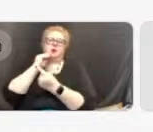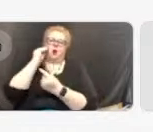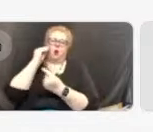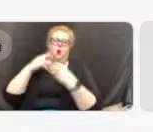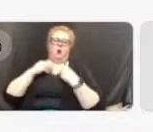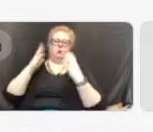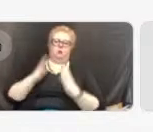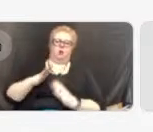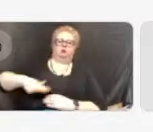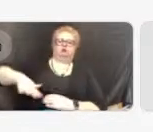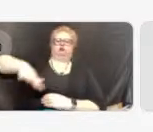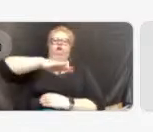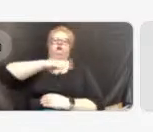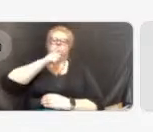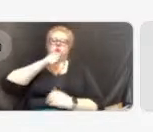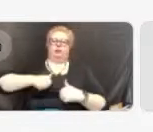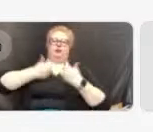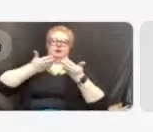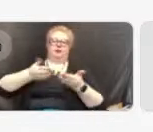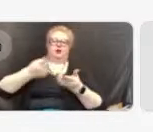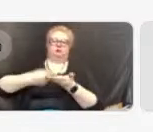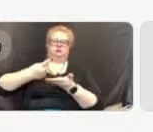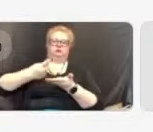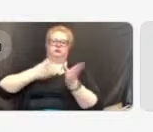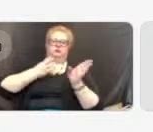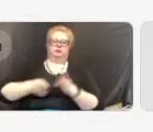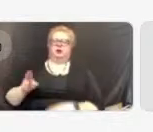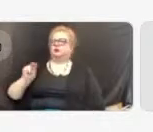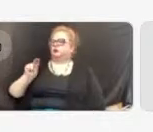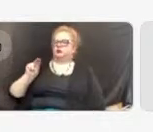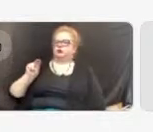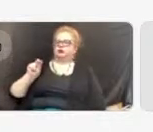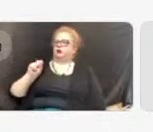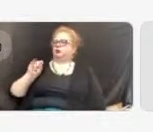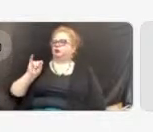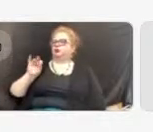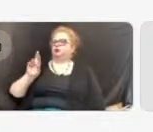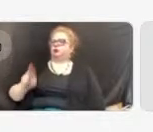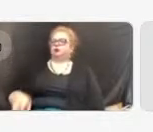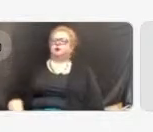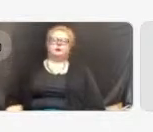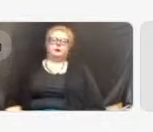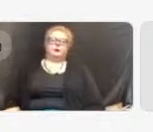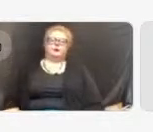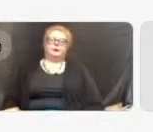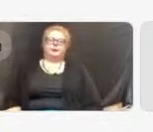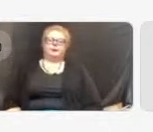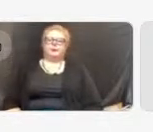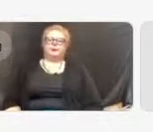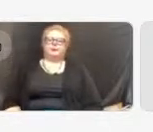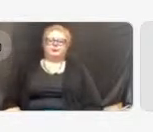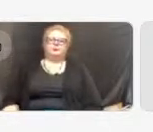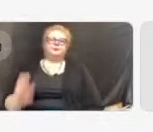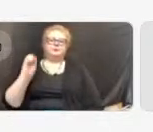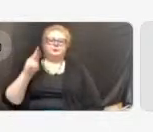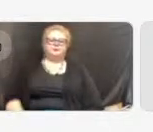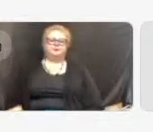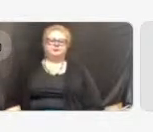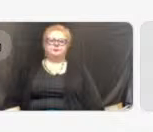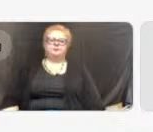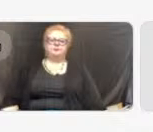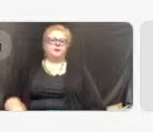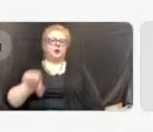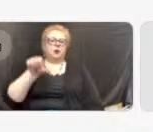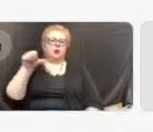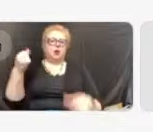in the area to discuss the plans? No, sir. Okay. Thank you. Any other